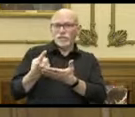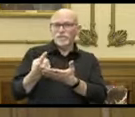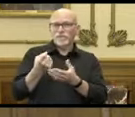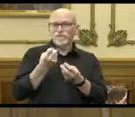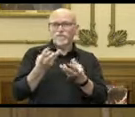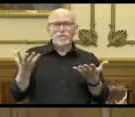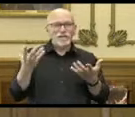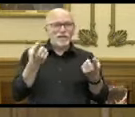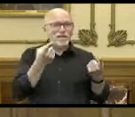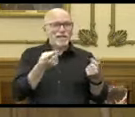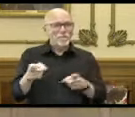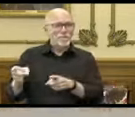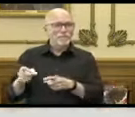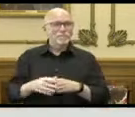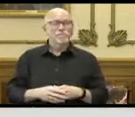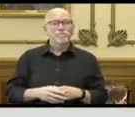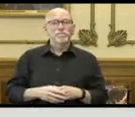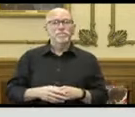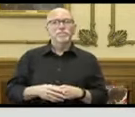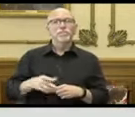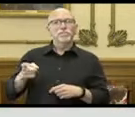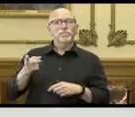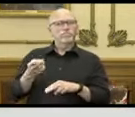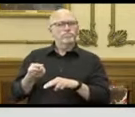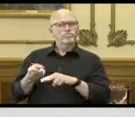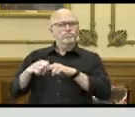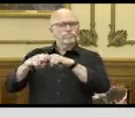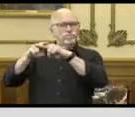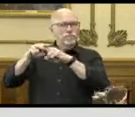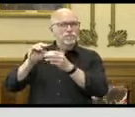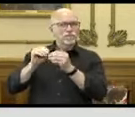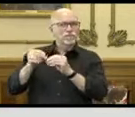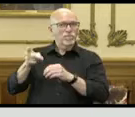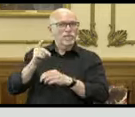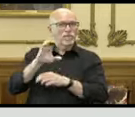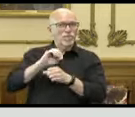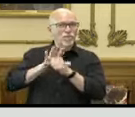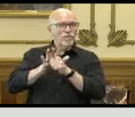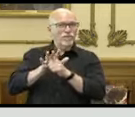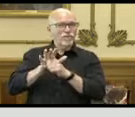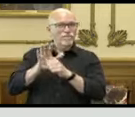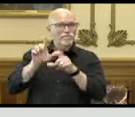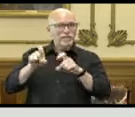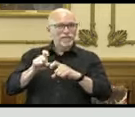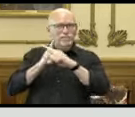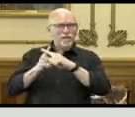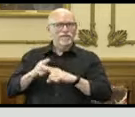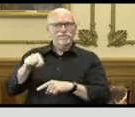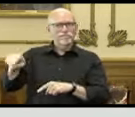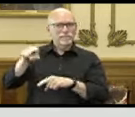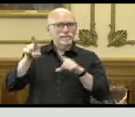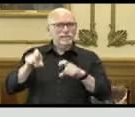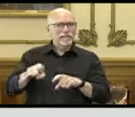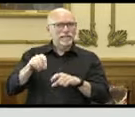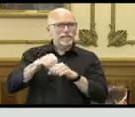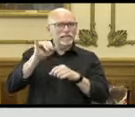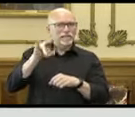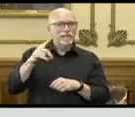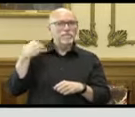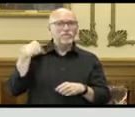happened. There have been a rise in COVID-19 positivity across the state from a low